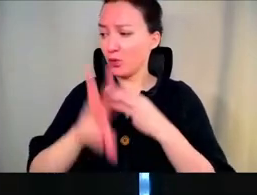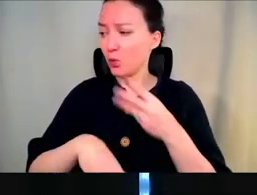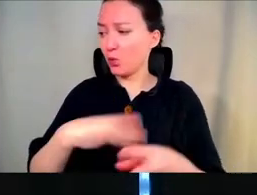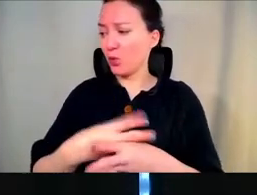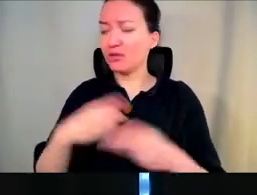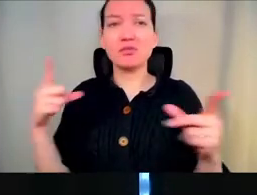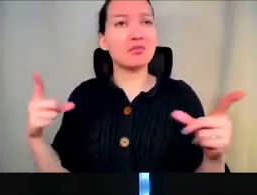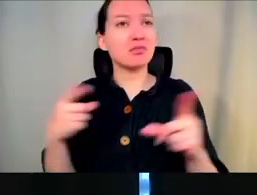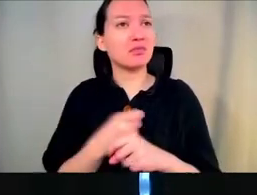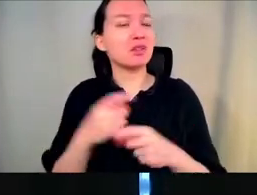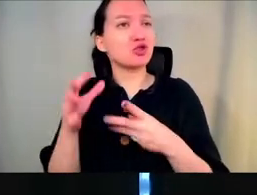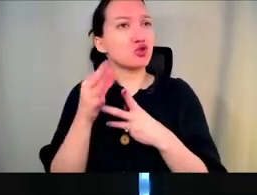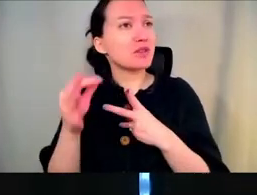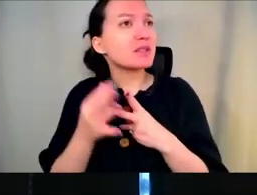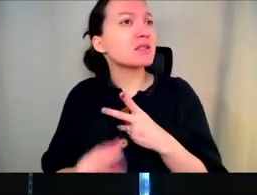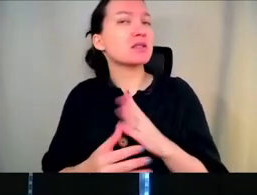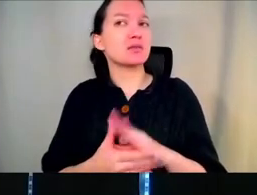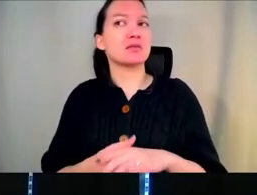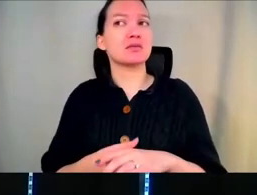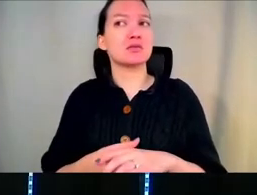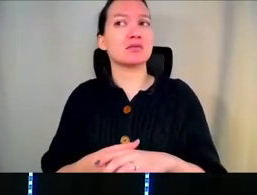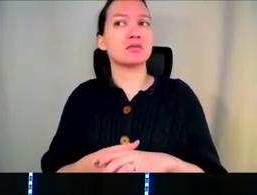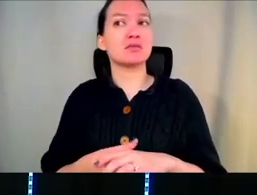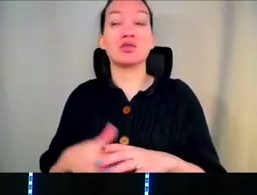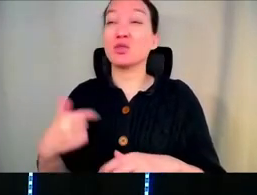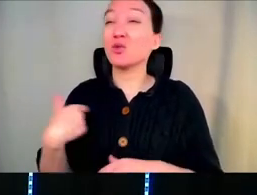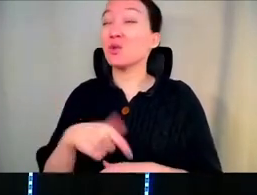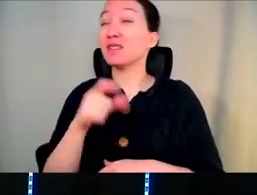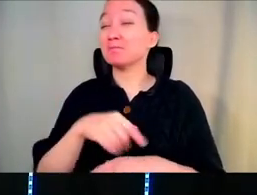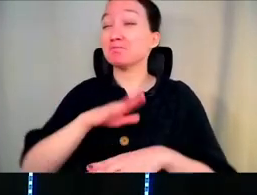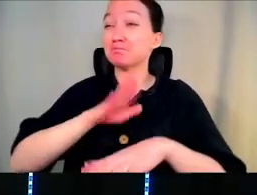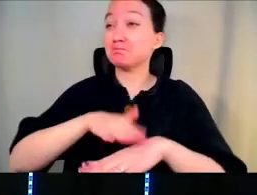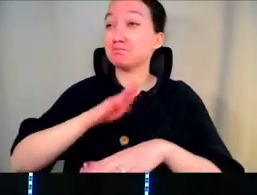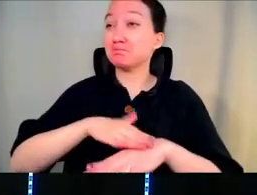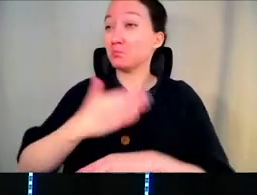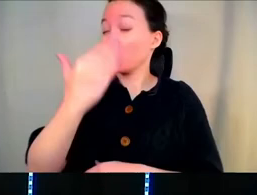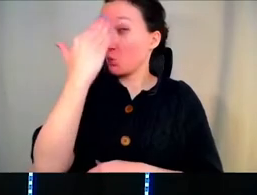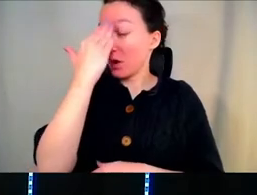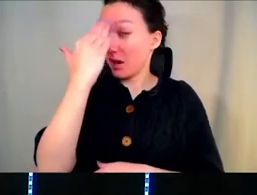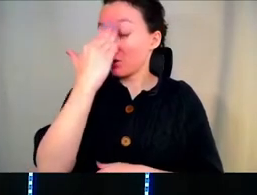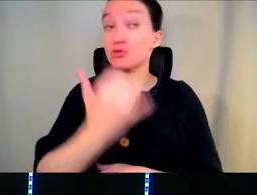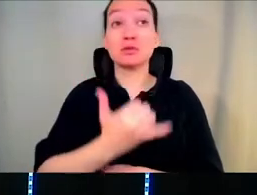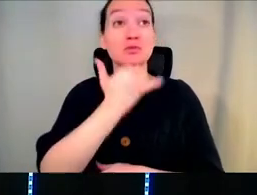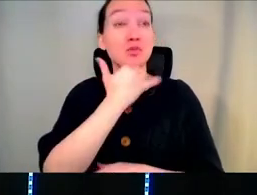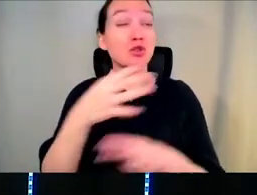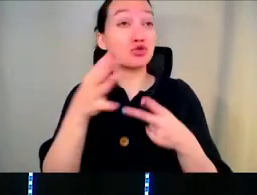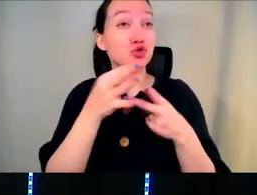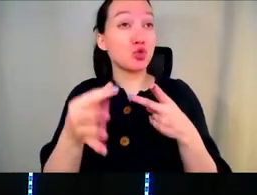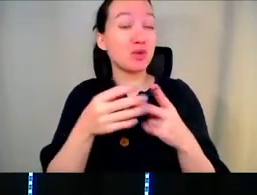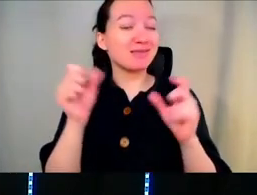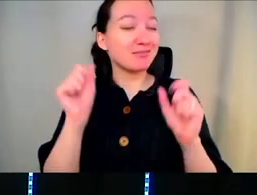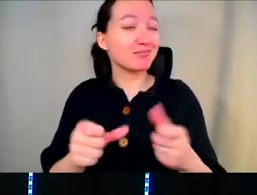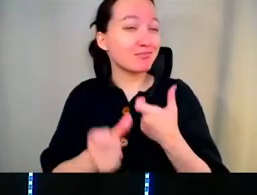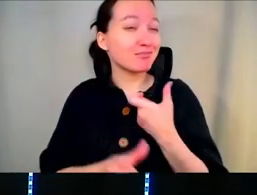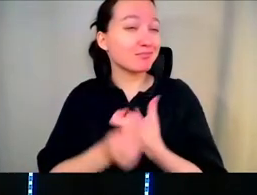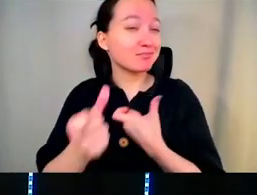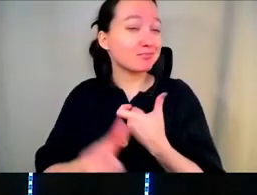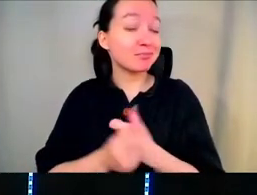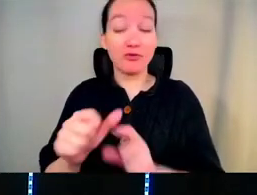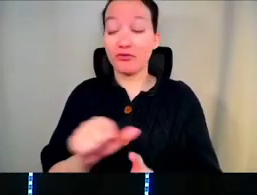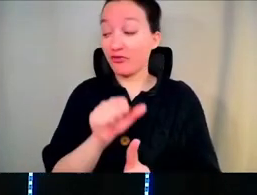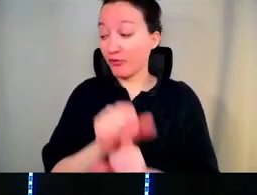complicated and there's choices. And we need to be aware that the wrong choice is dangerous.